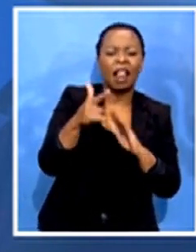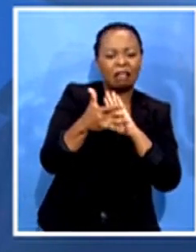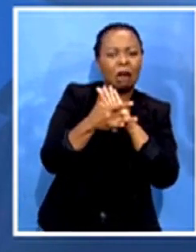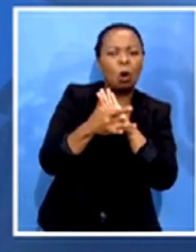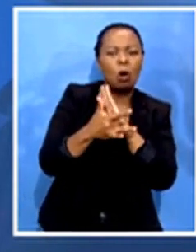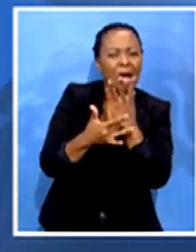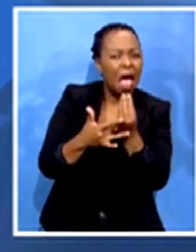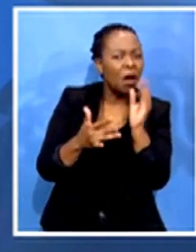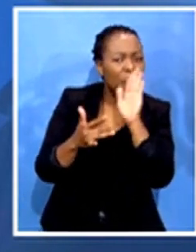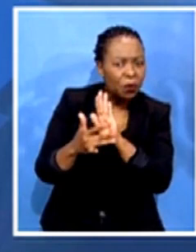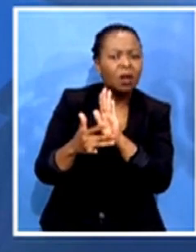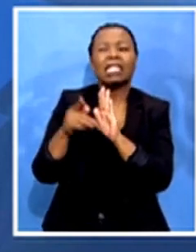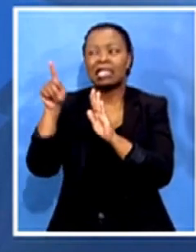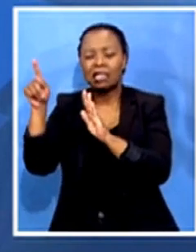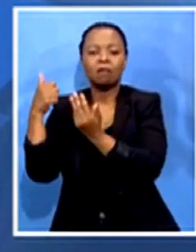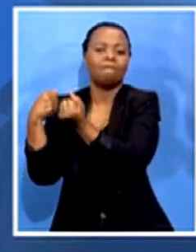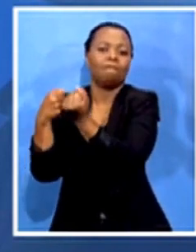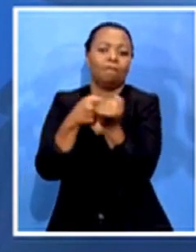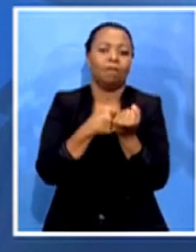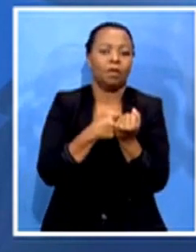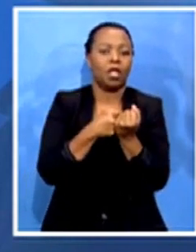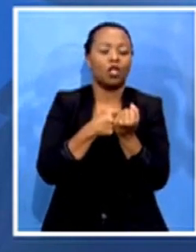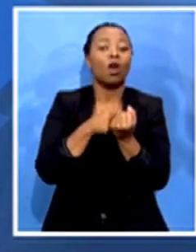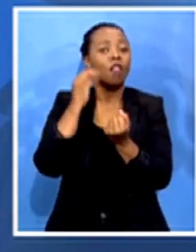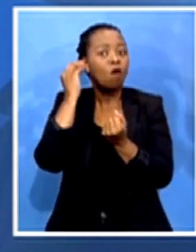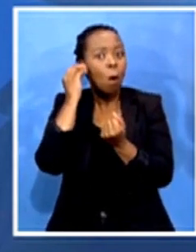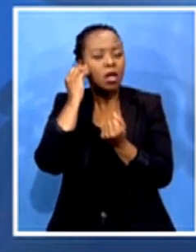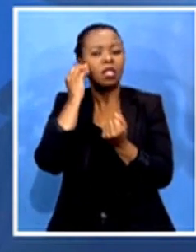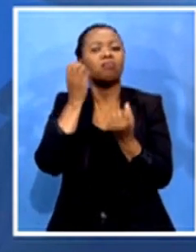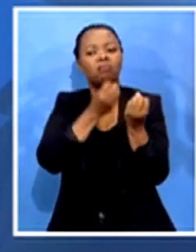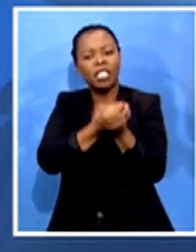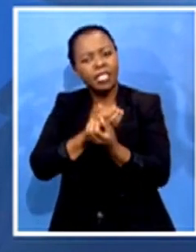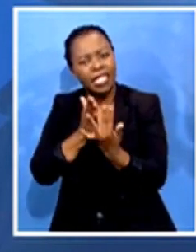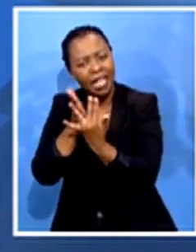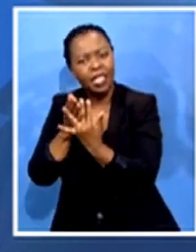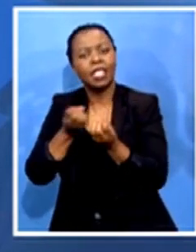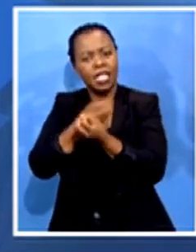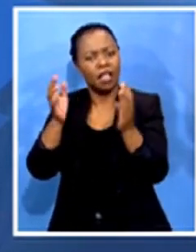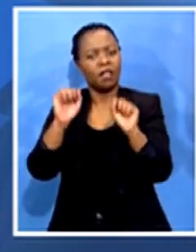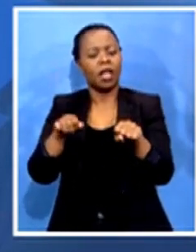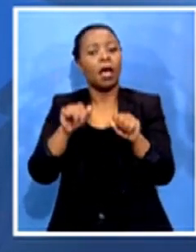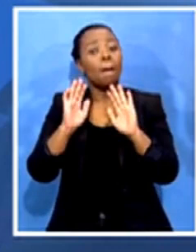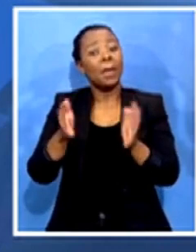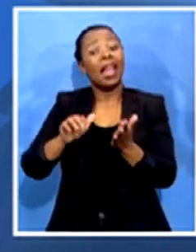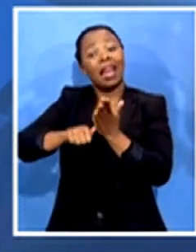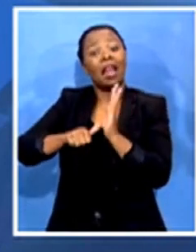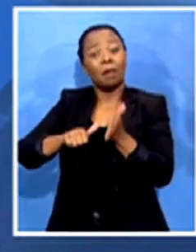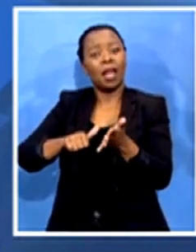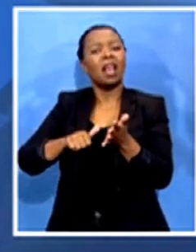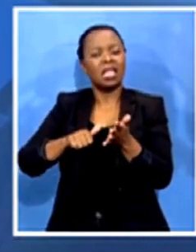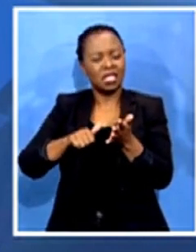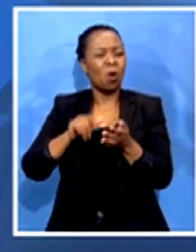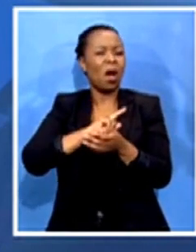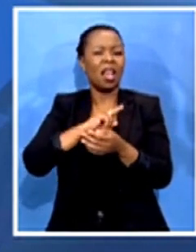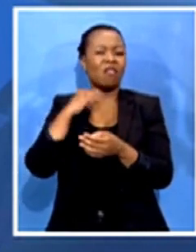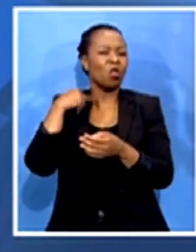the information, but the grants, because there is unfortunately quite a huge need out there because of just the lack